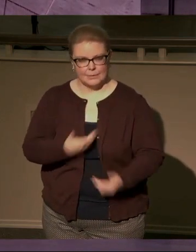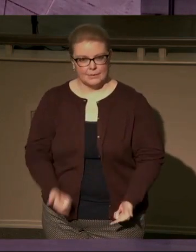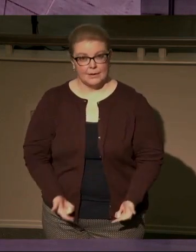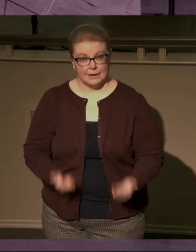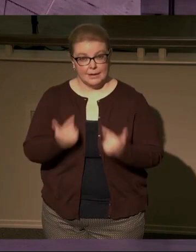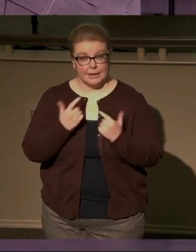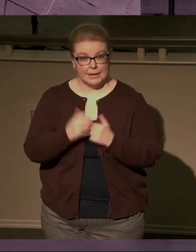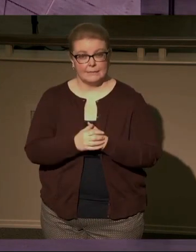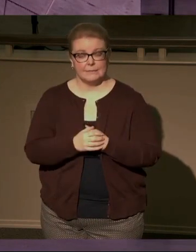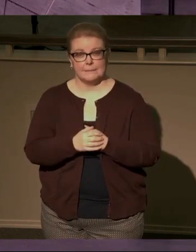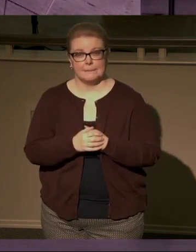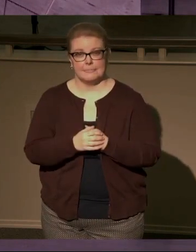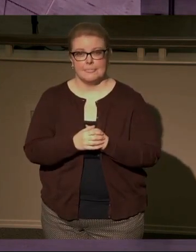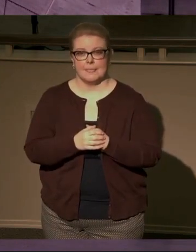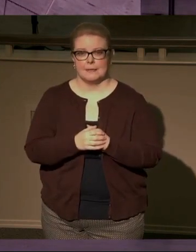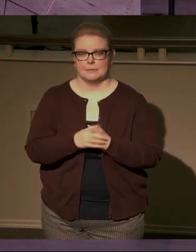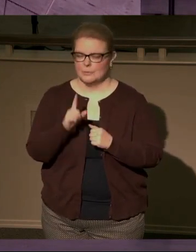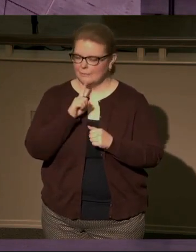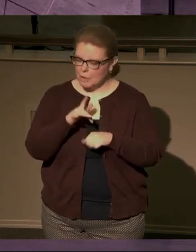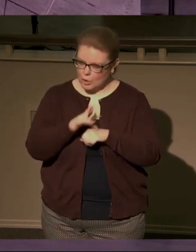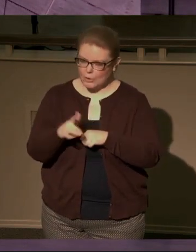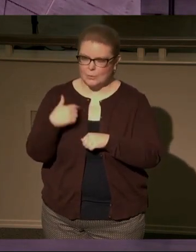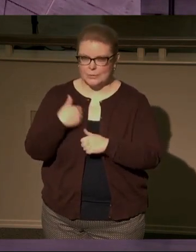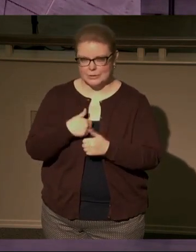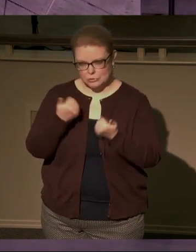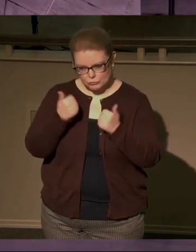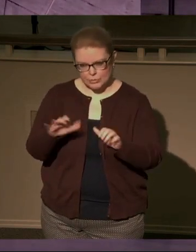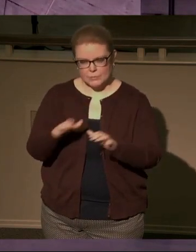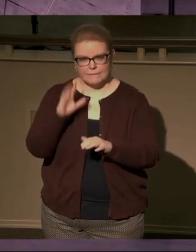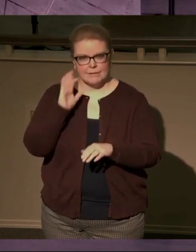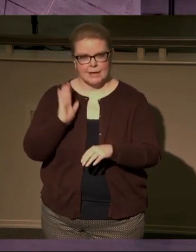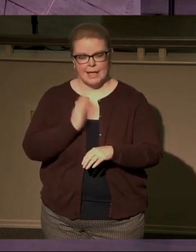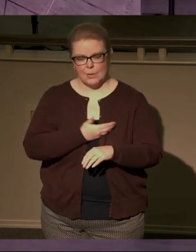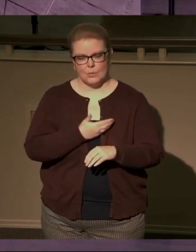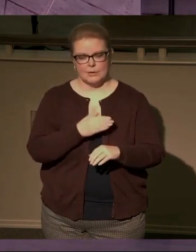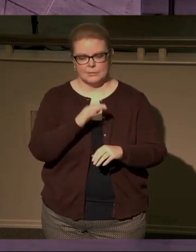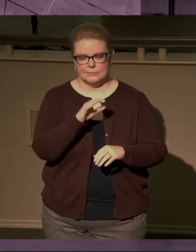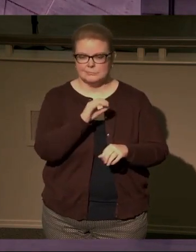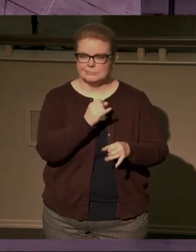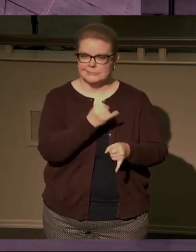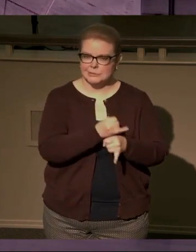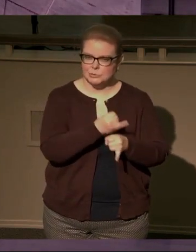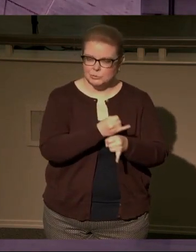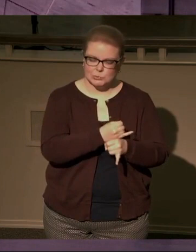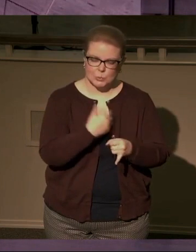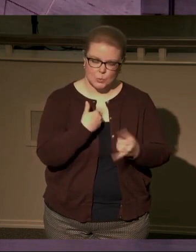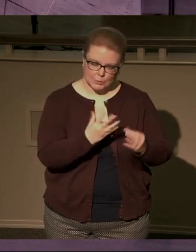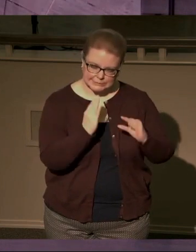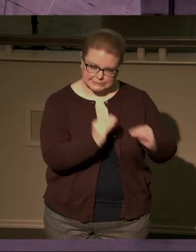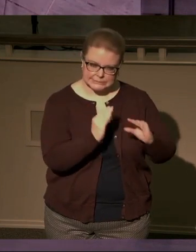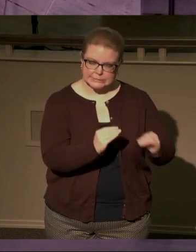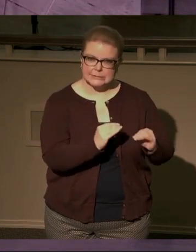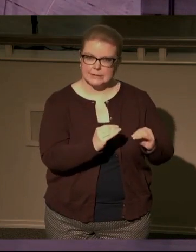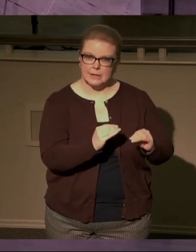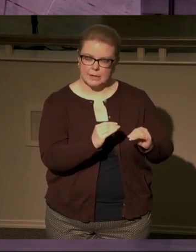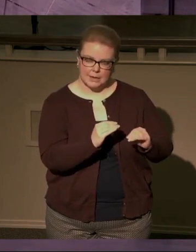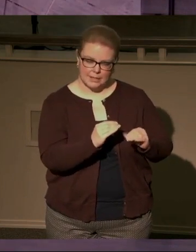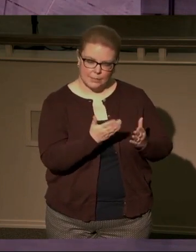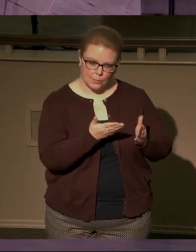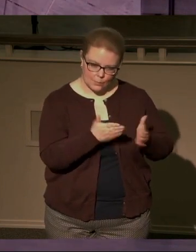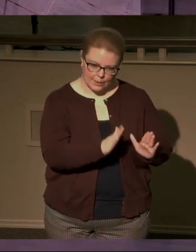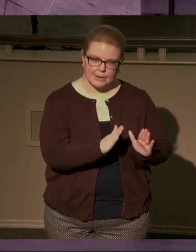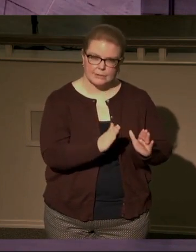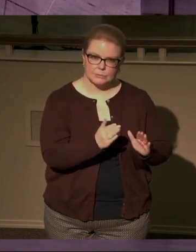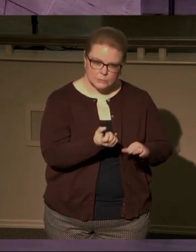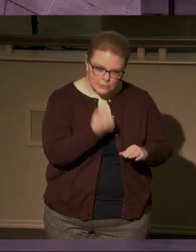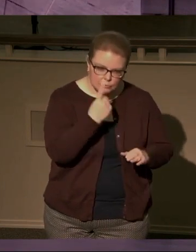And so from very early, and we try to do this with our Institute for Children and our students, we want to give them tools to access the truth and have the